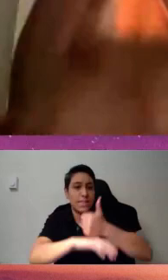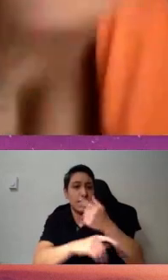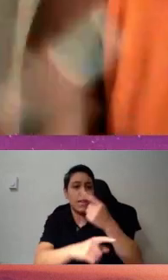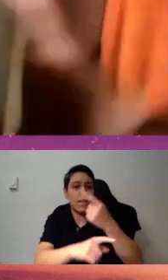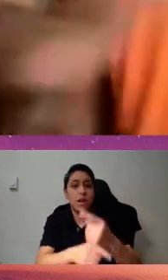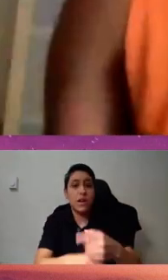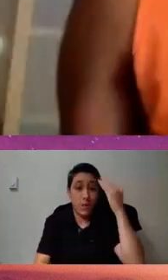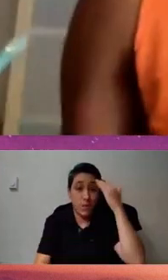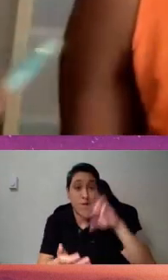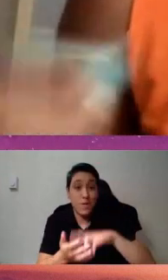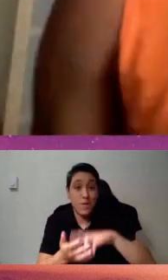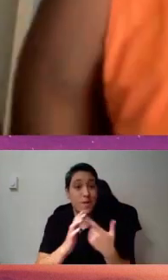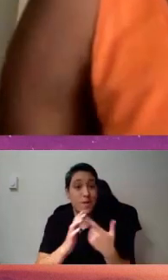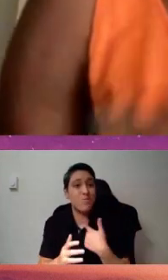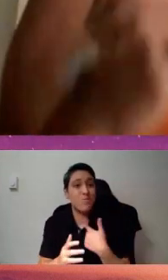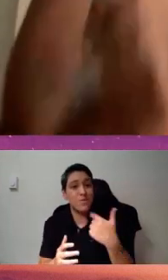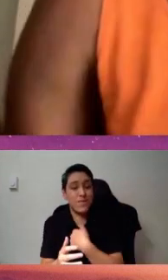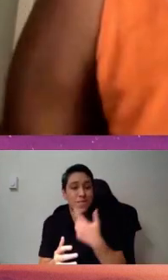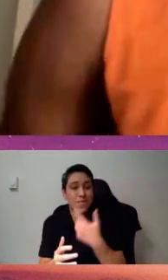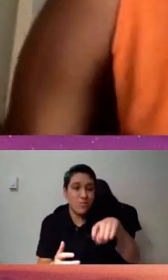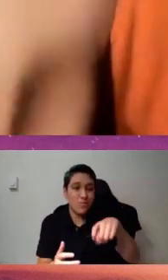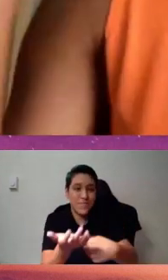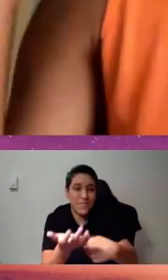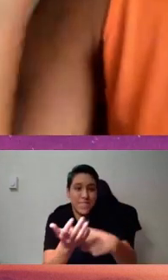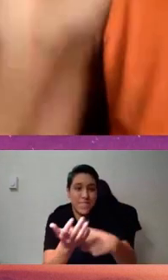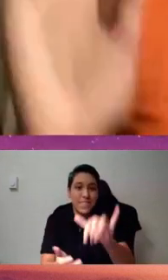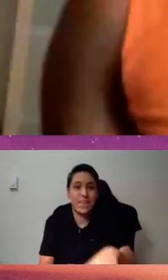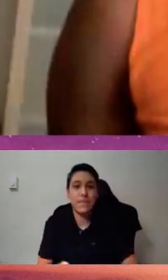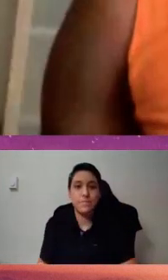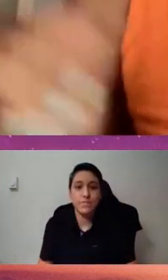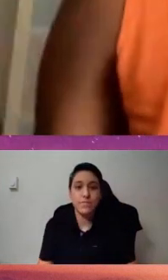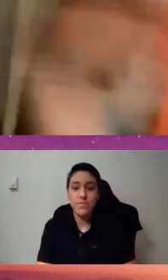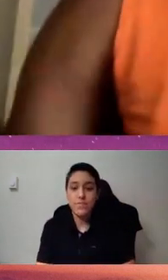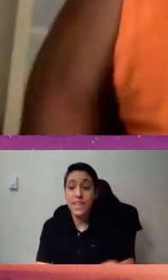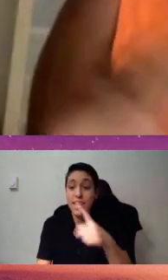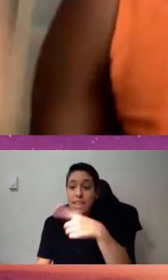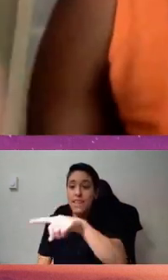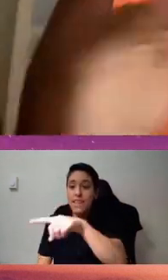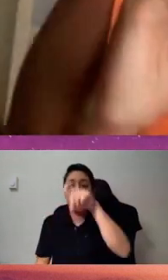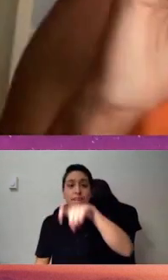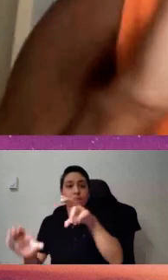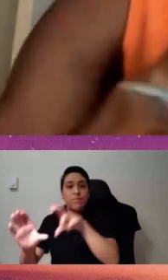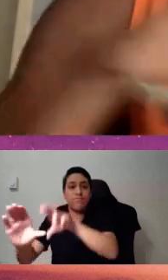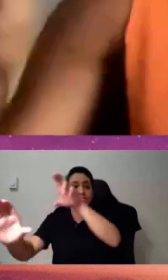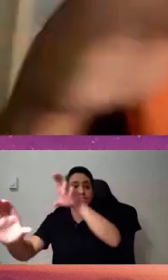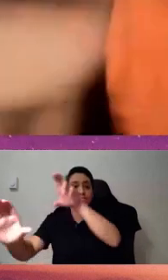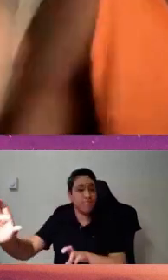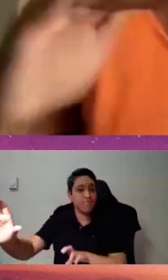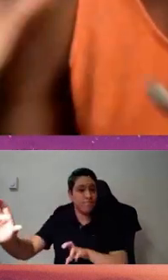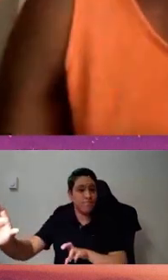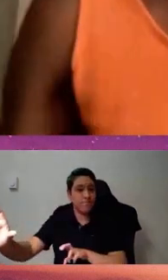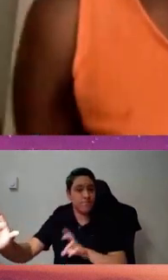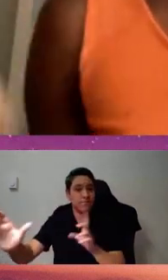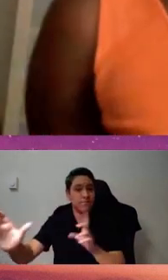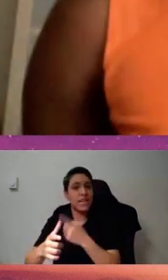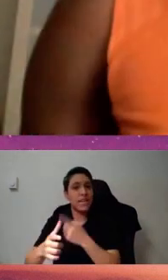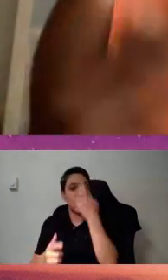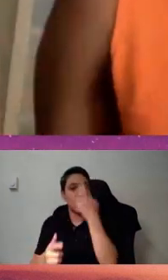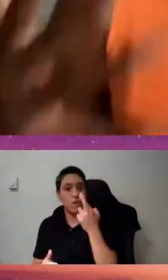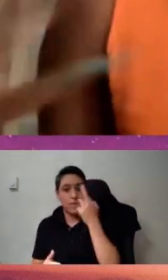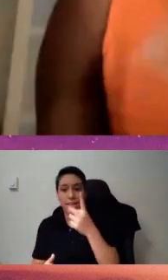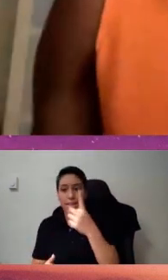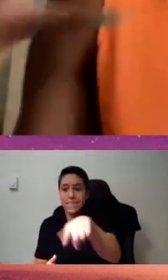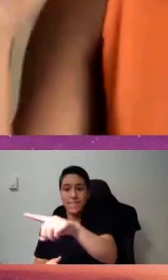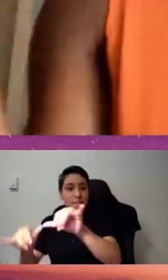Like, let's talk about it. You know, like, it is literally stepping down, realizing that this is never going to work